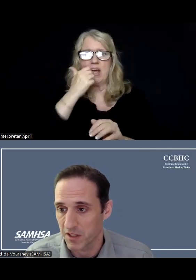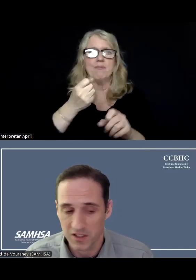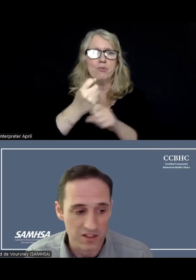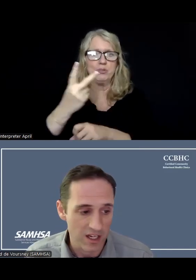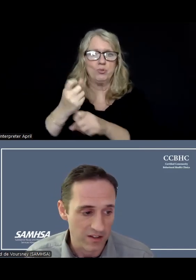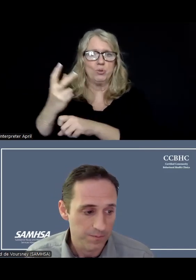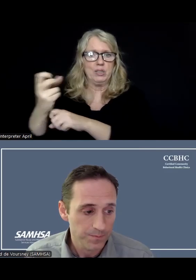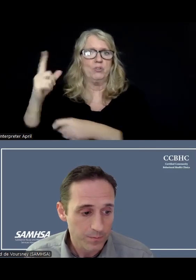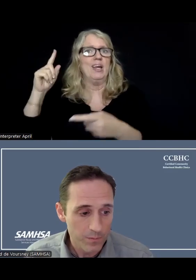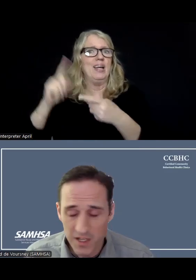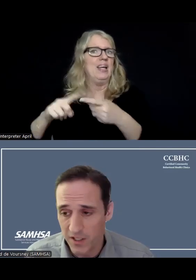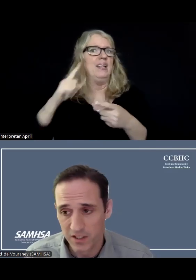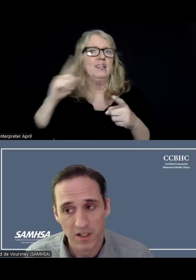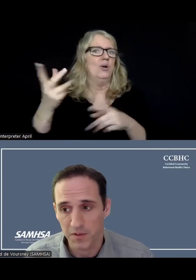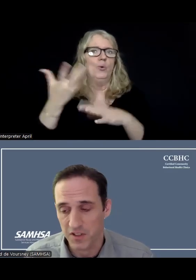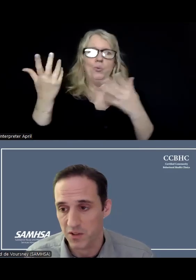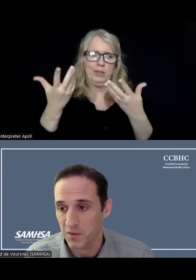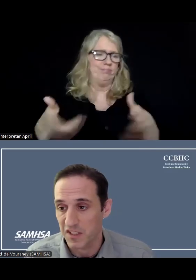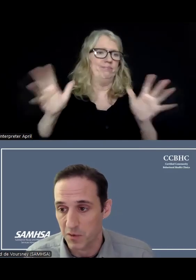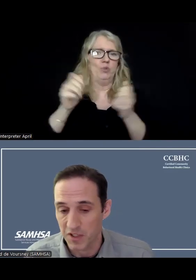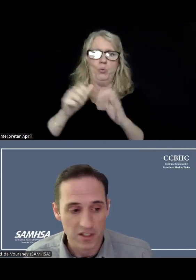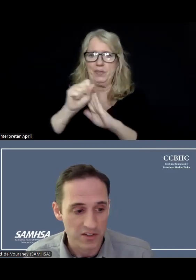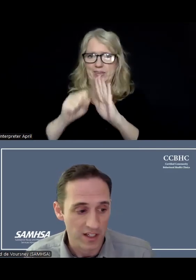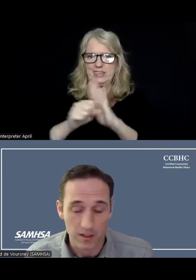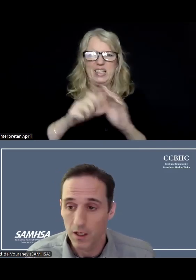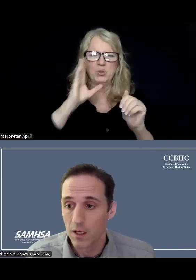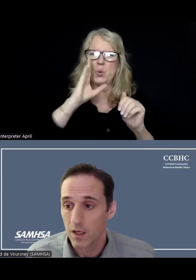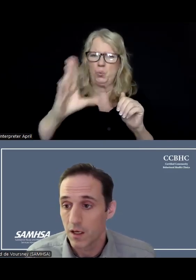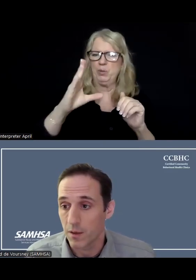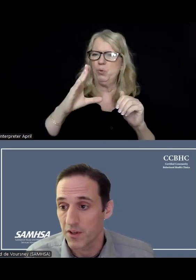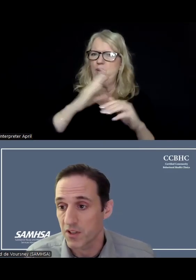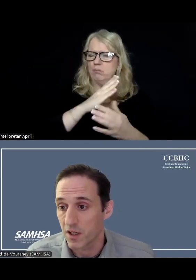run out of interested states. And I'll get to the number of states that we've reached in a second.